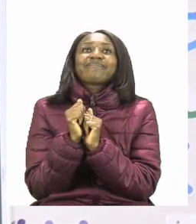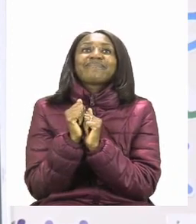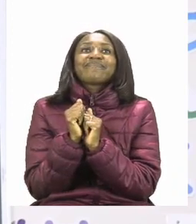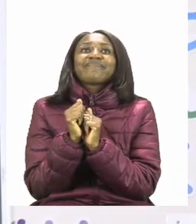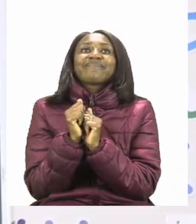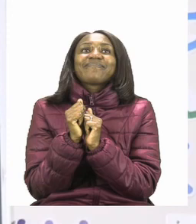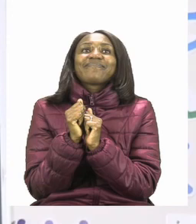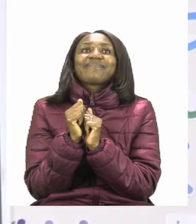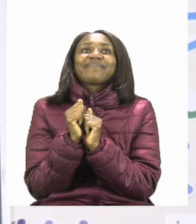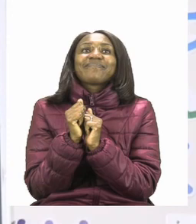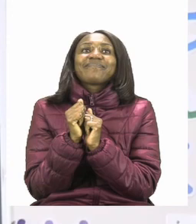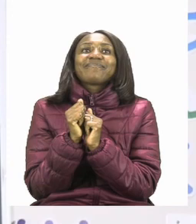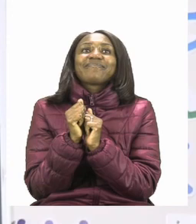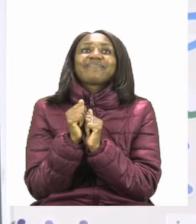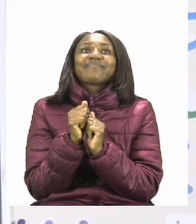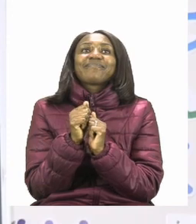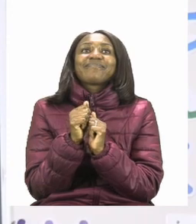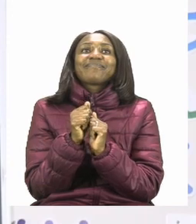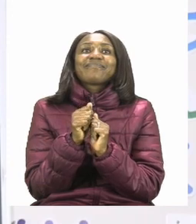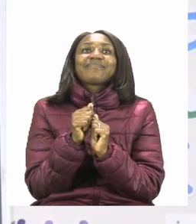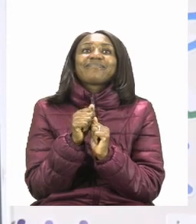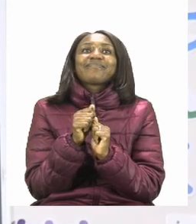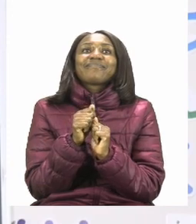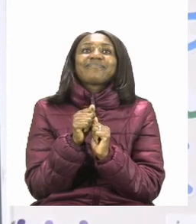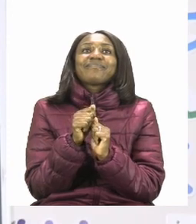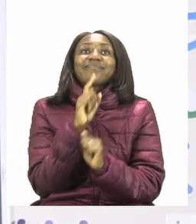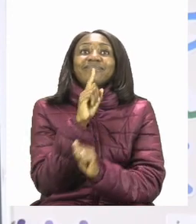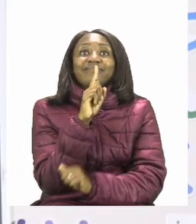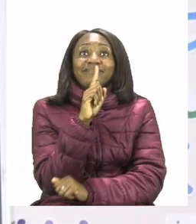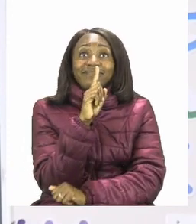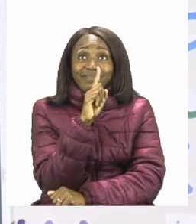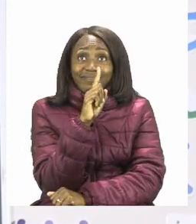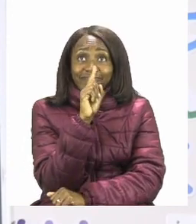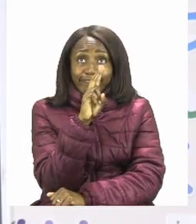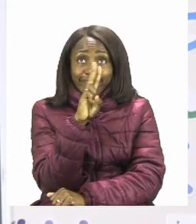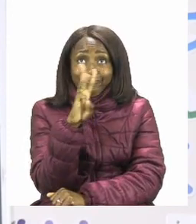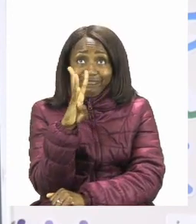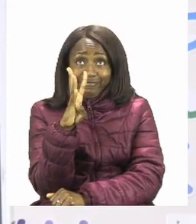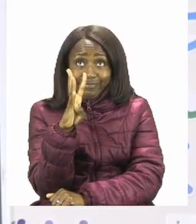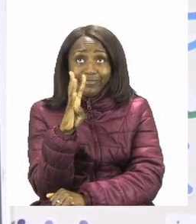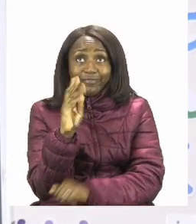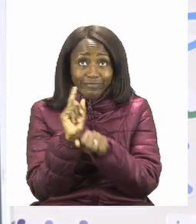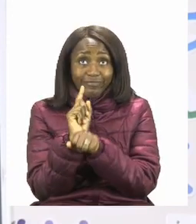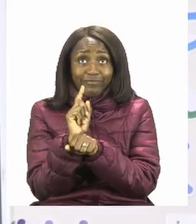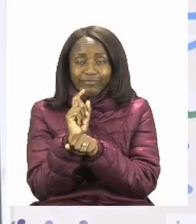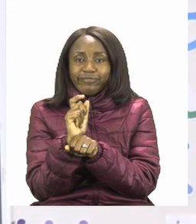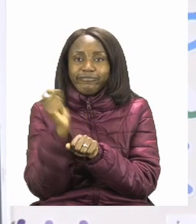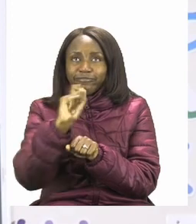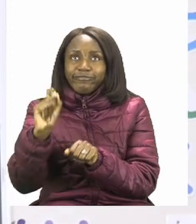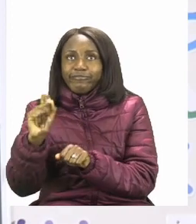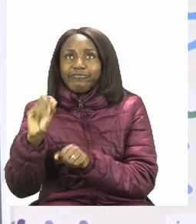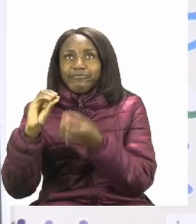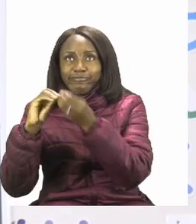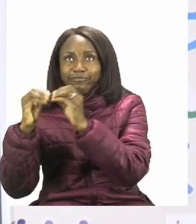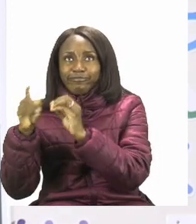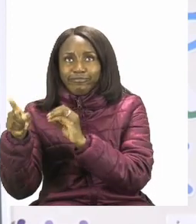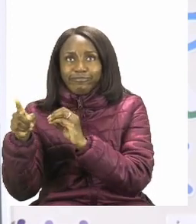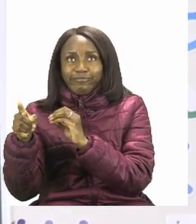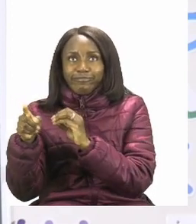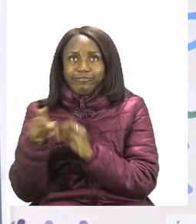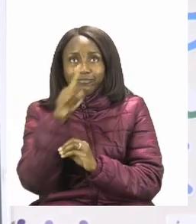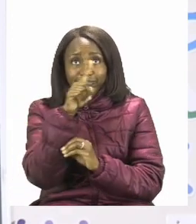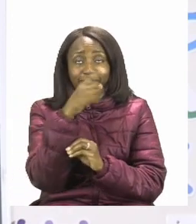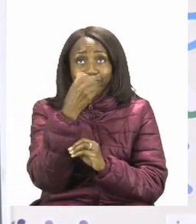The next one says, let's see, first we need to count and then write the answer. Here we